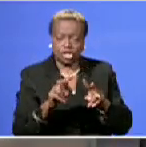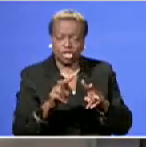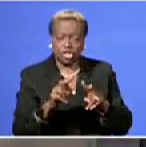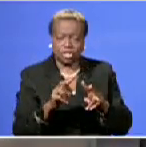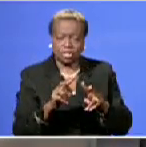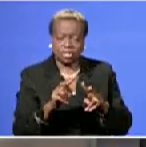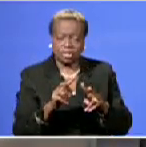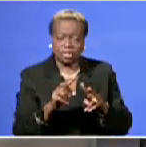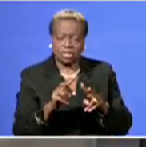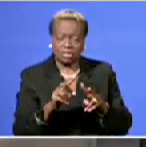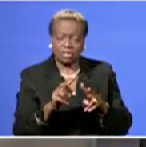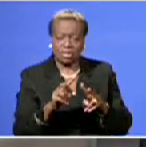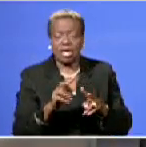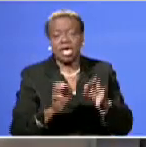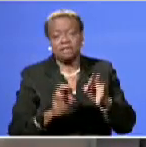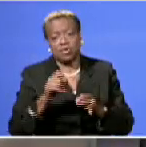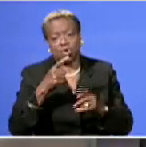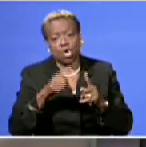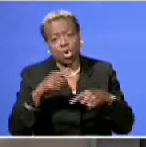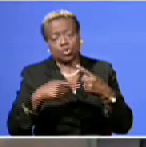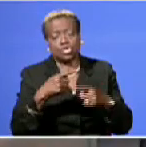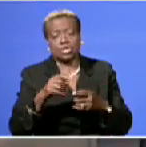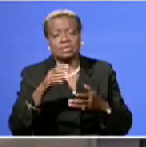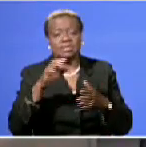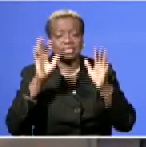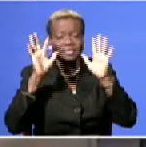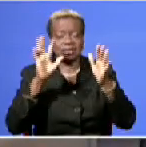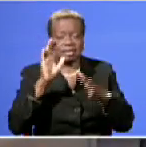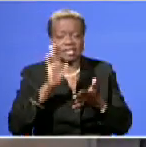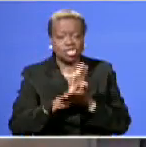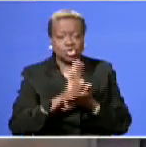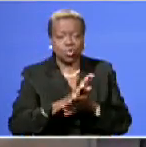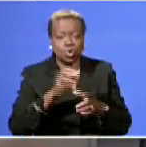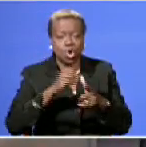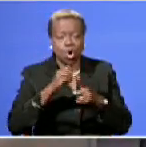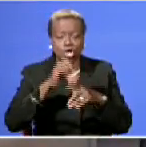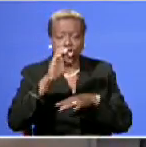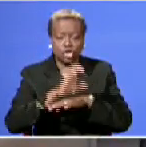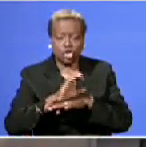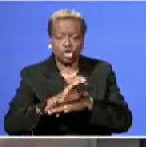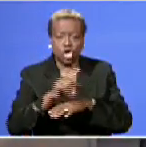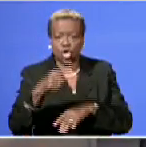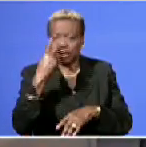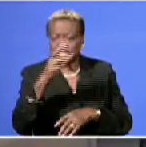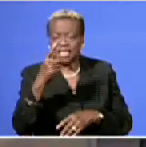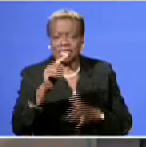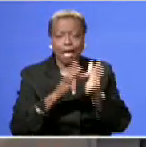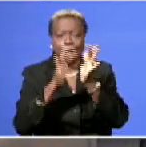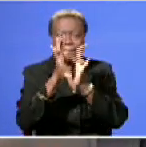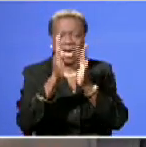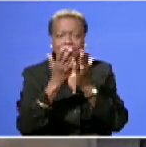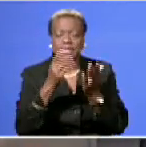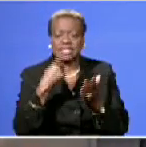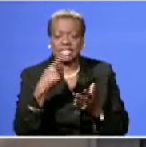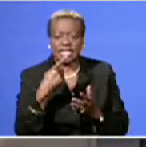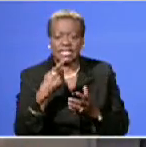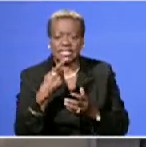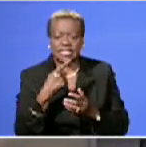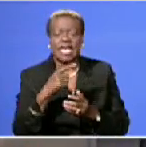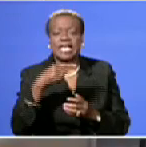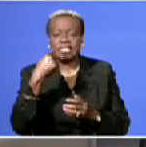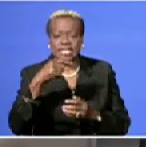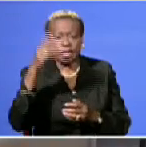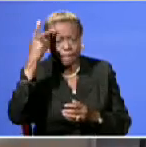And those of you who go to Sunday school who understands that, you go to church, you would see the Bible tell you, said, tell